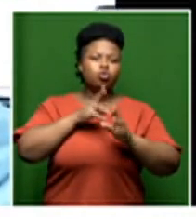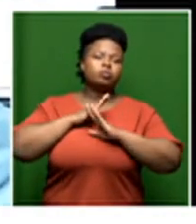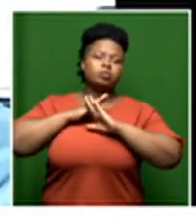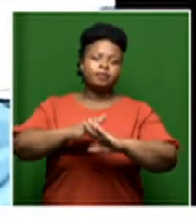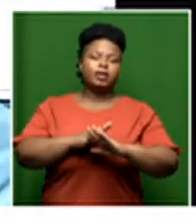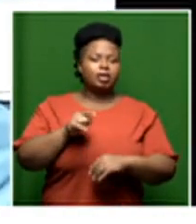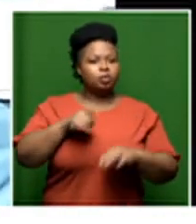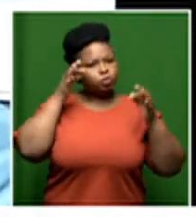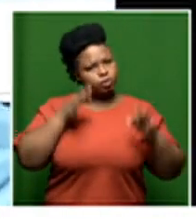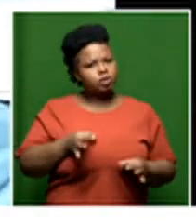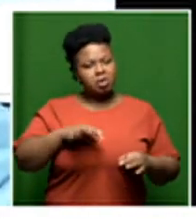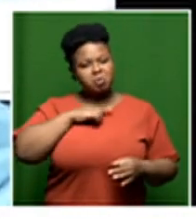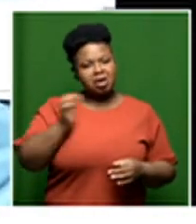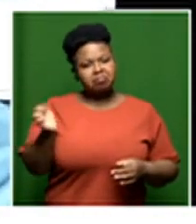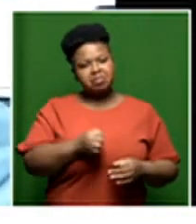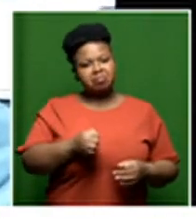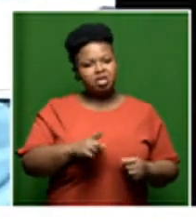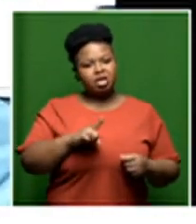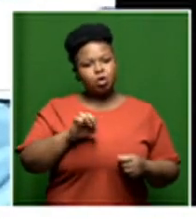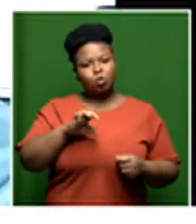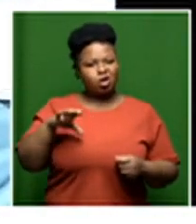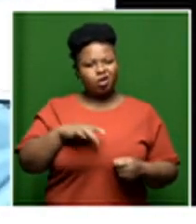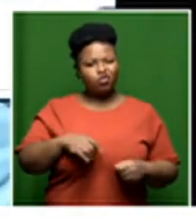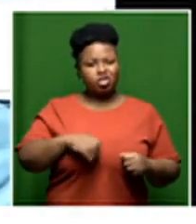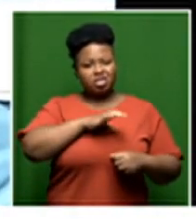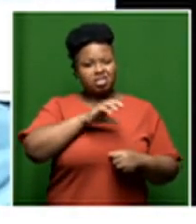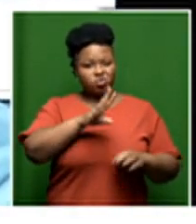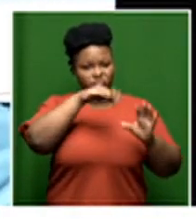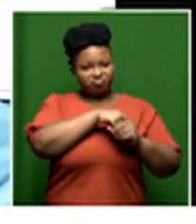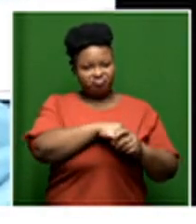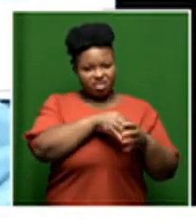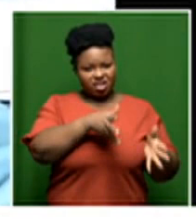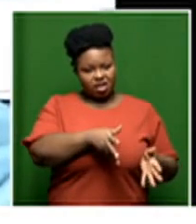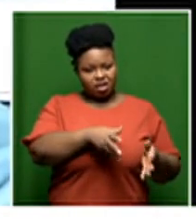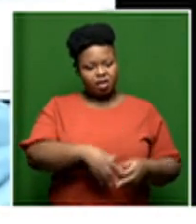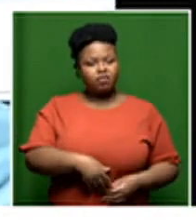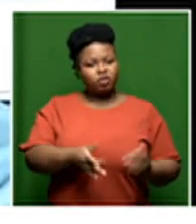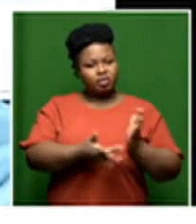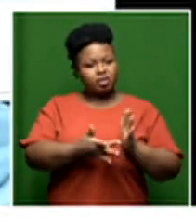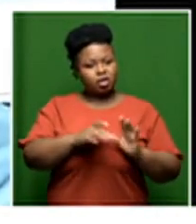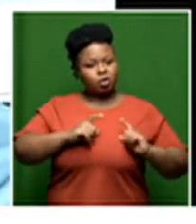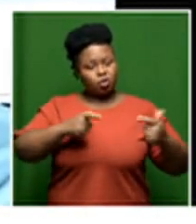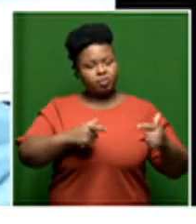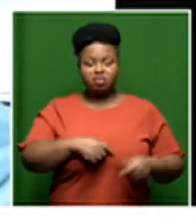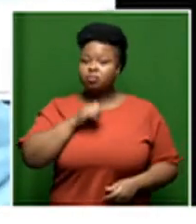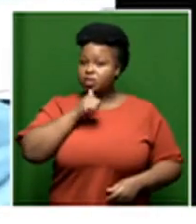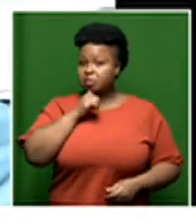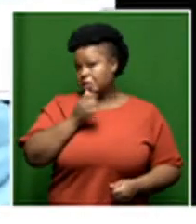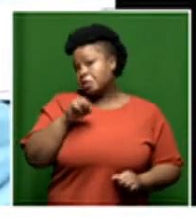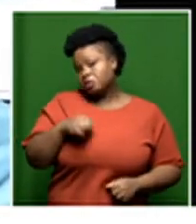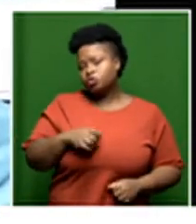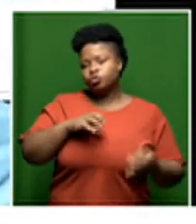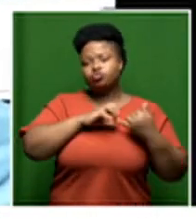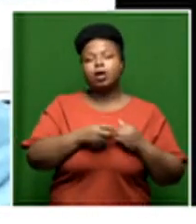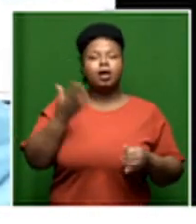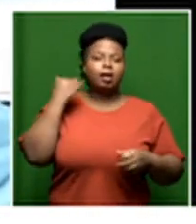this decision of a Chippa United, that Luc Eymael is now part of the technical committee, despite the fact that you guys tried